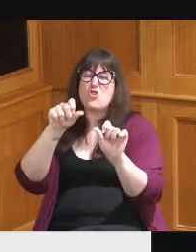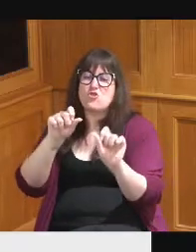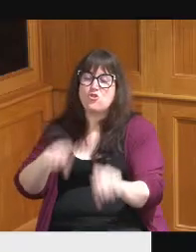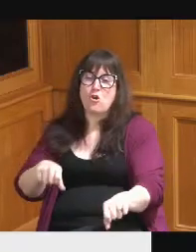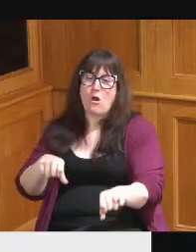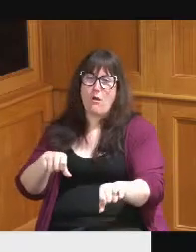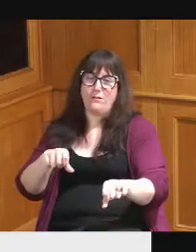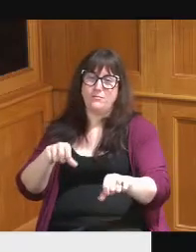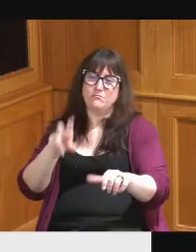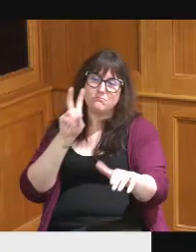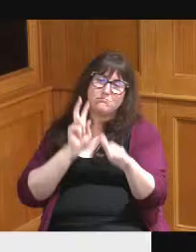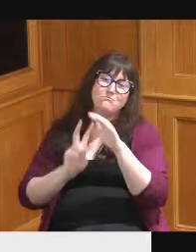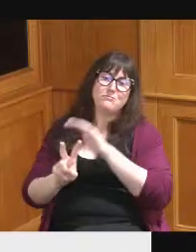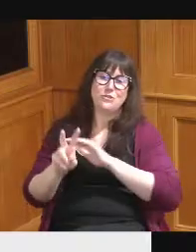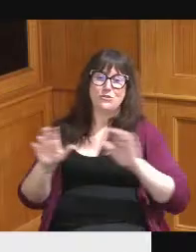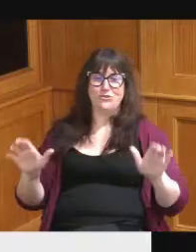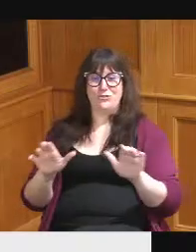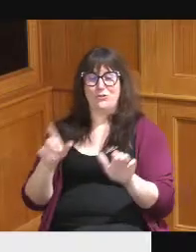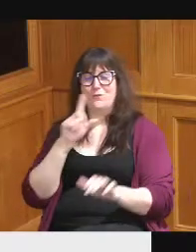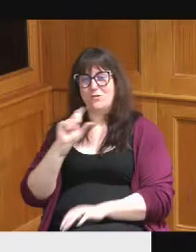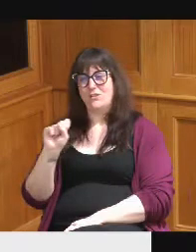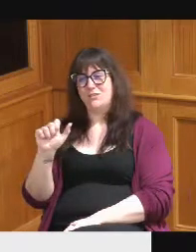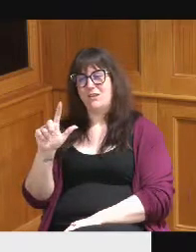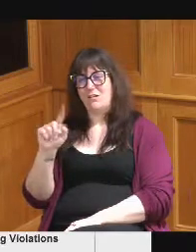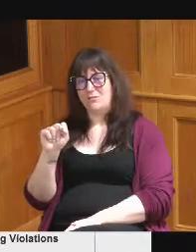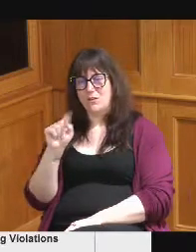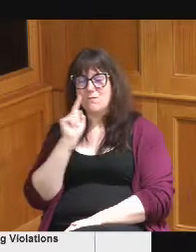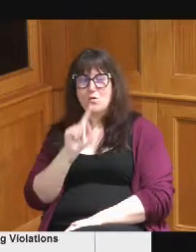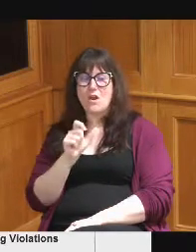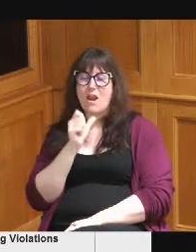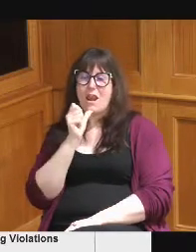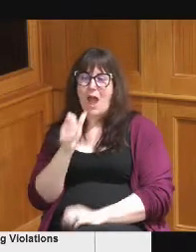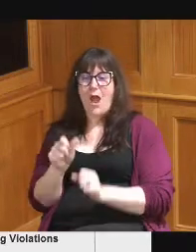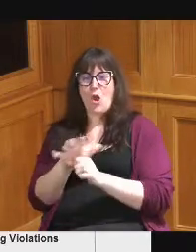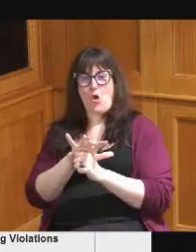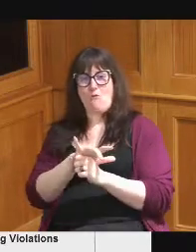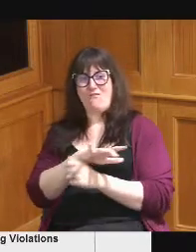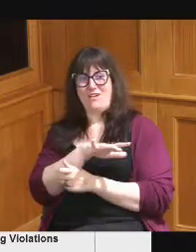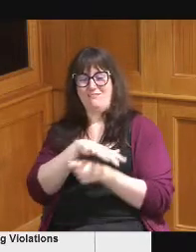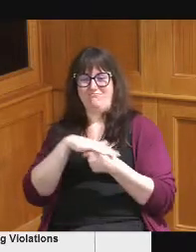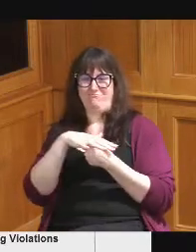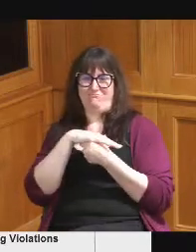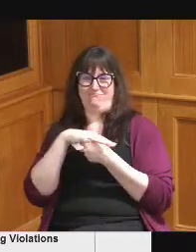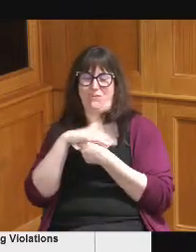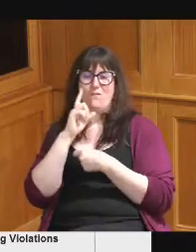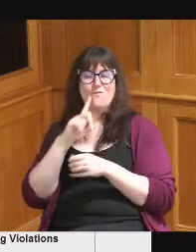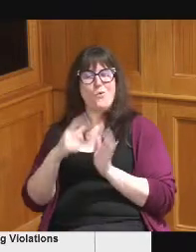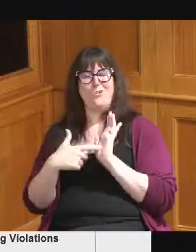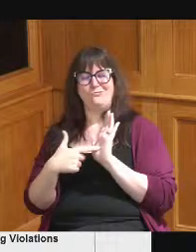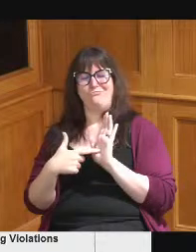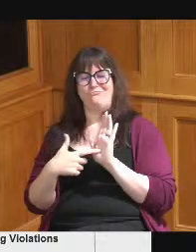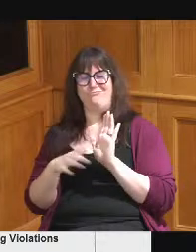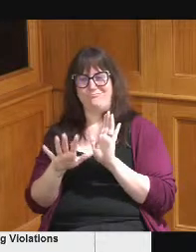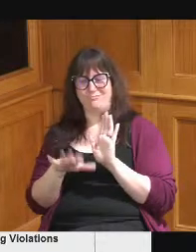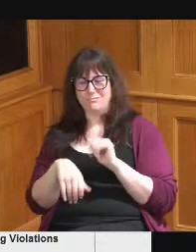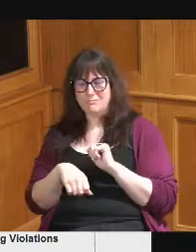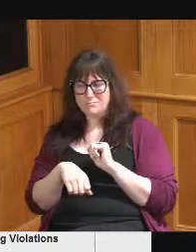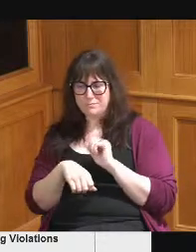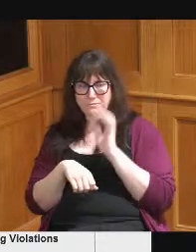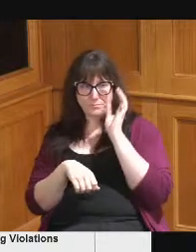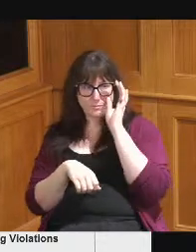host on SALT for some non-COVID areas, just for purposes of illustration. So for